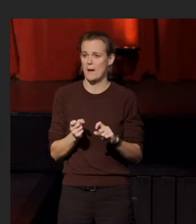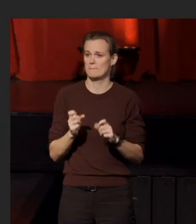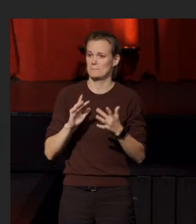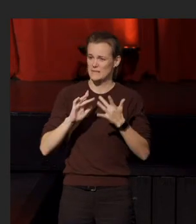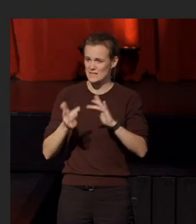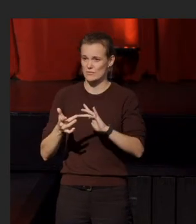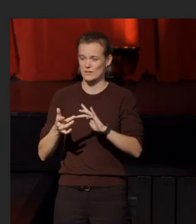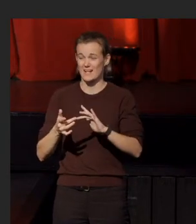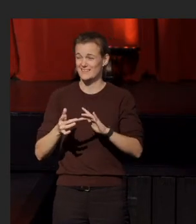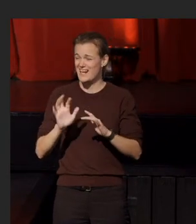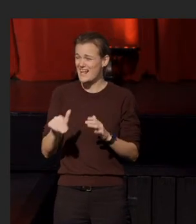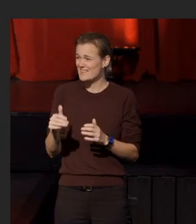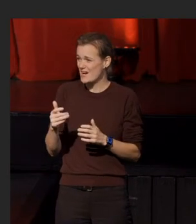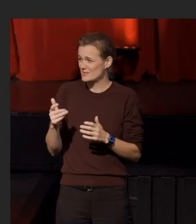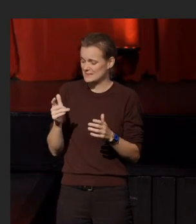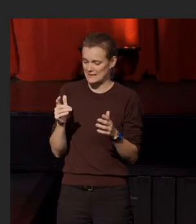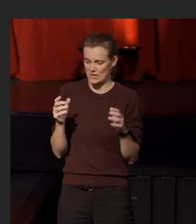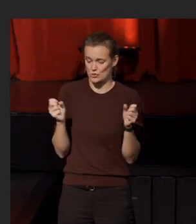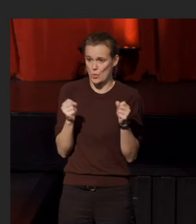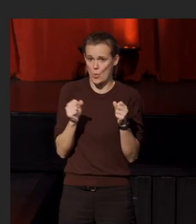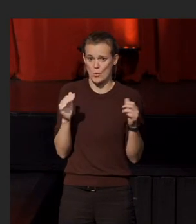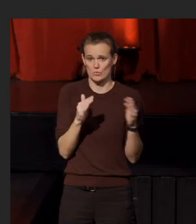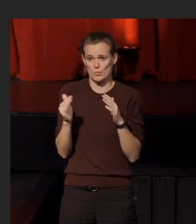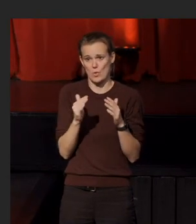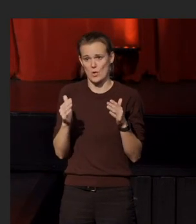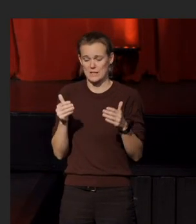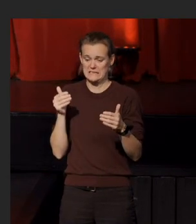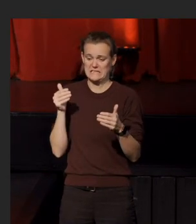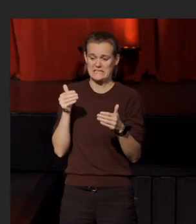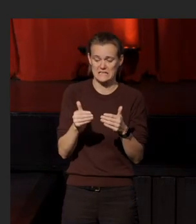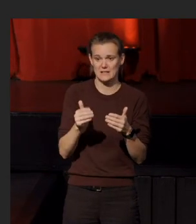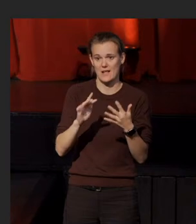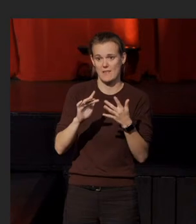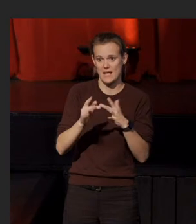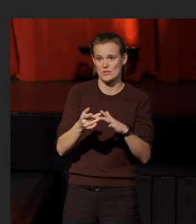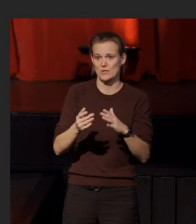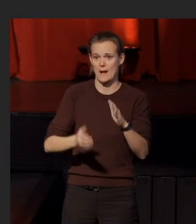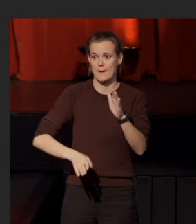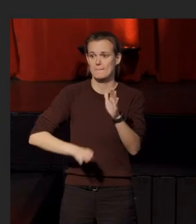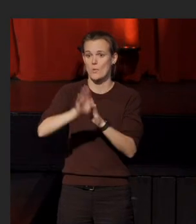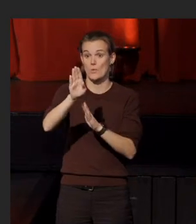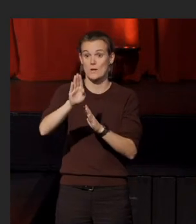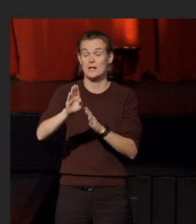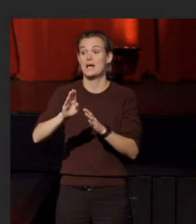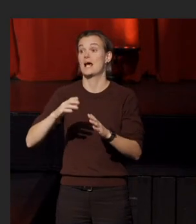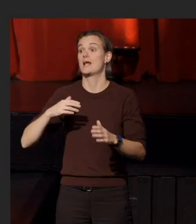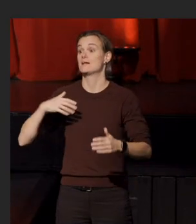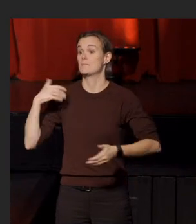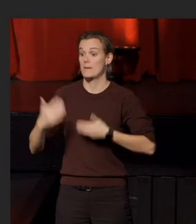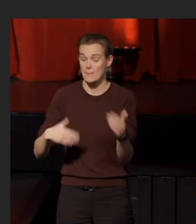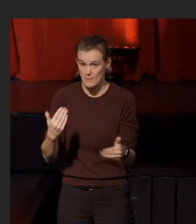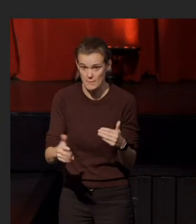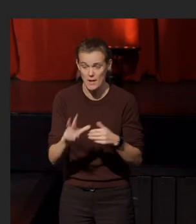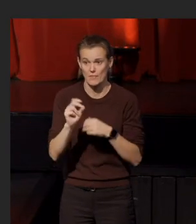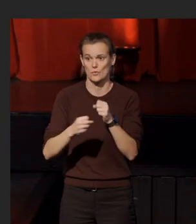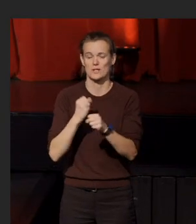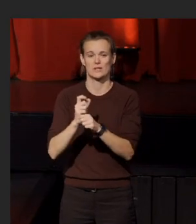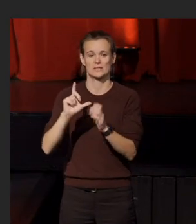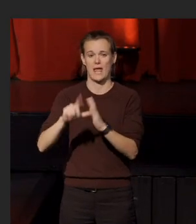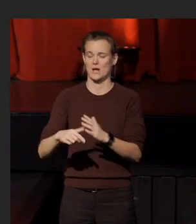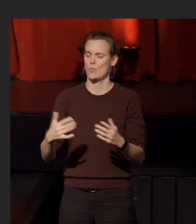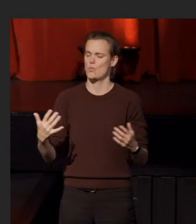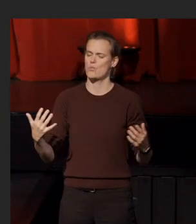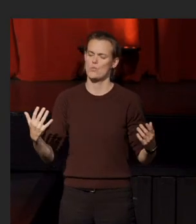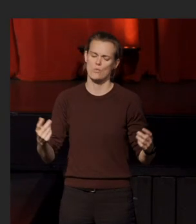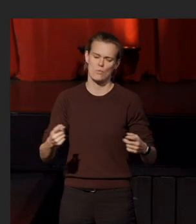seemed to be bearing out that supposition. Well, if you fast forward to today, I think the opposite is